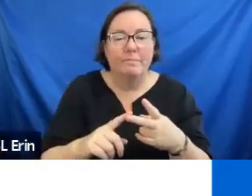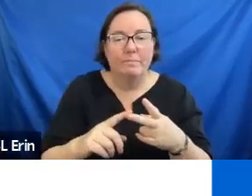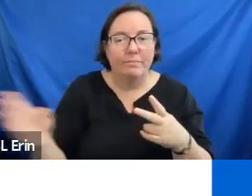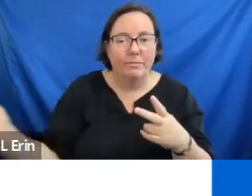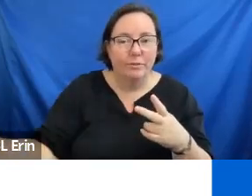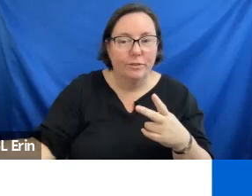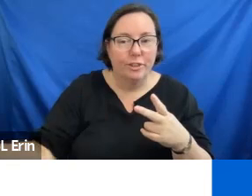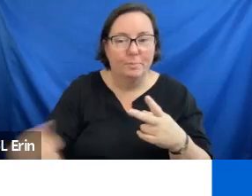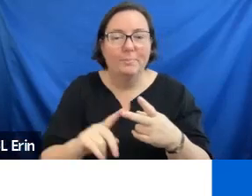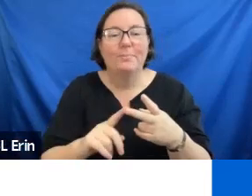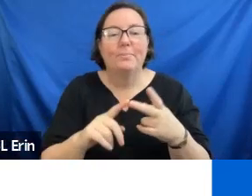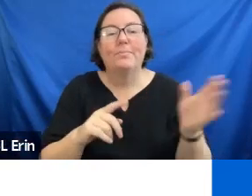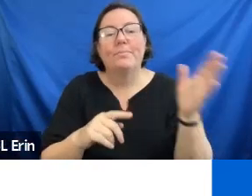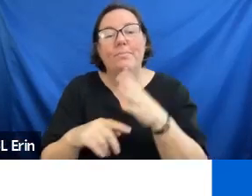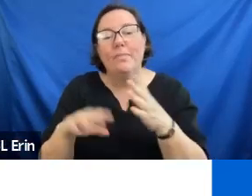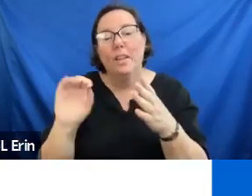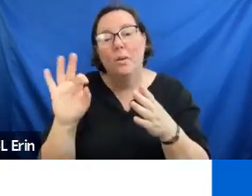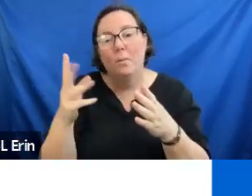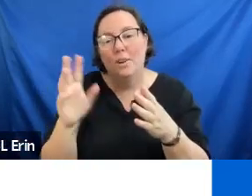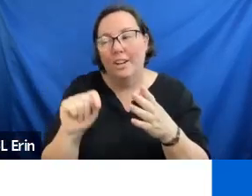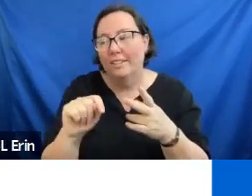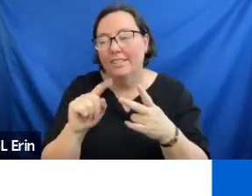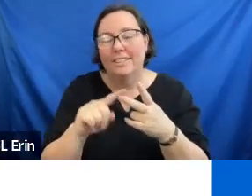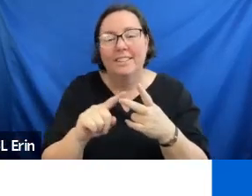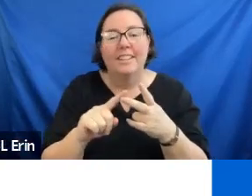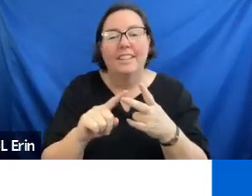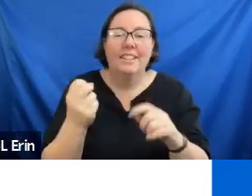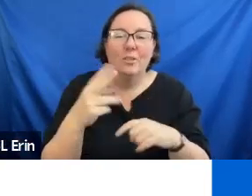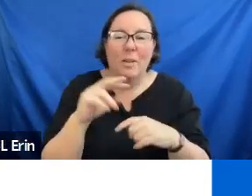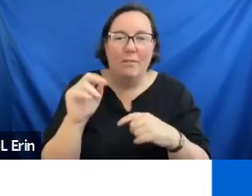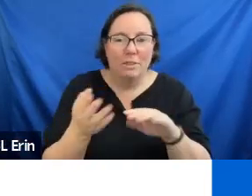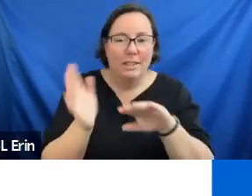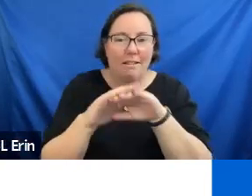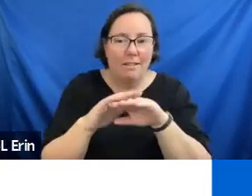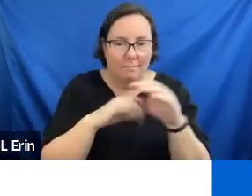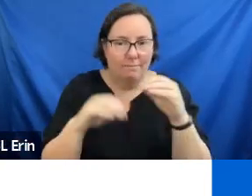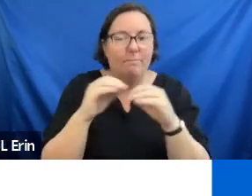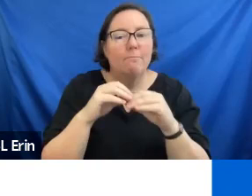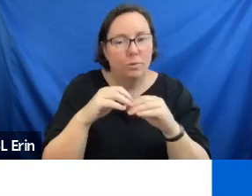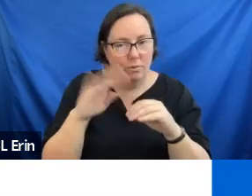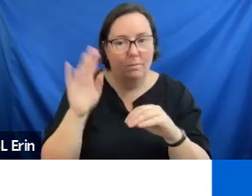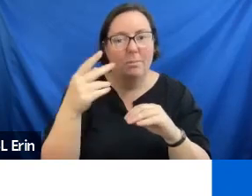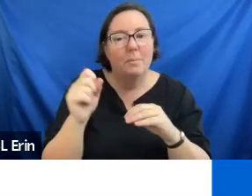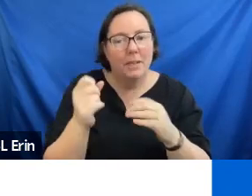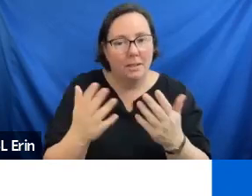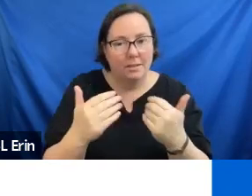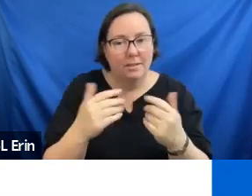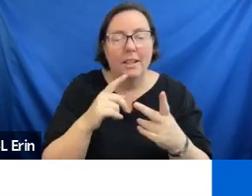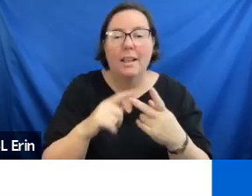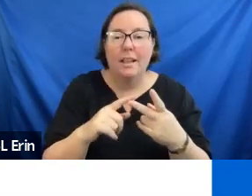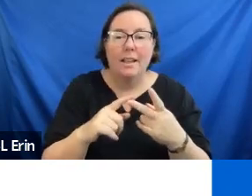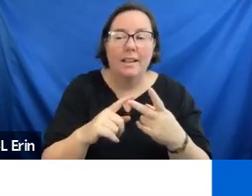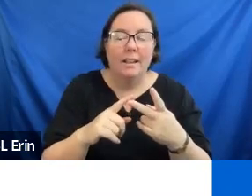12% increase in the BPS student invitation pool, with the total of charter,